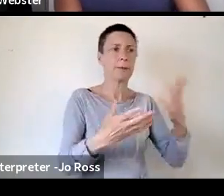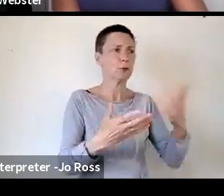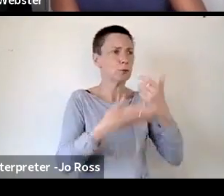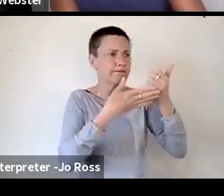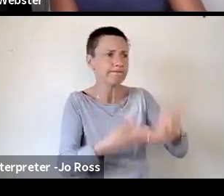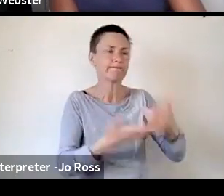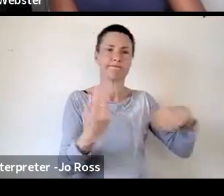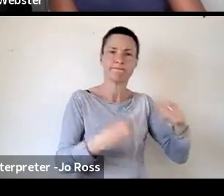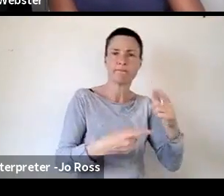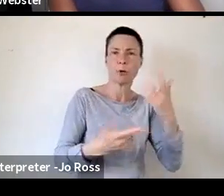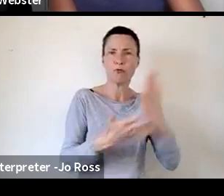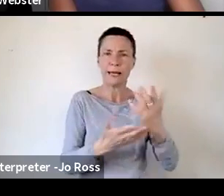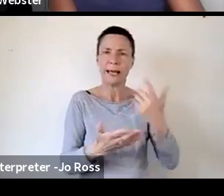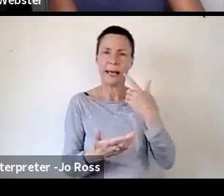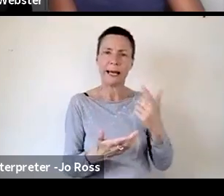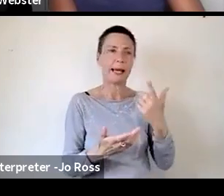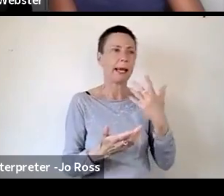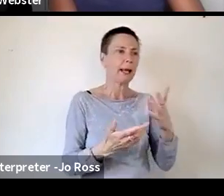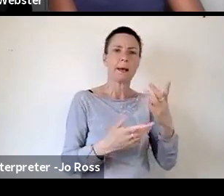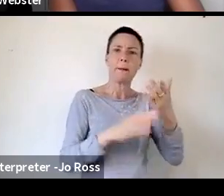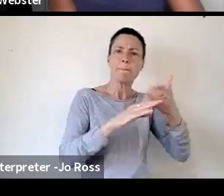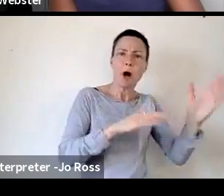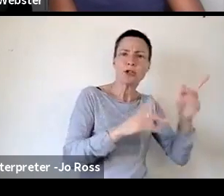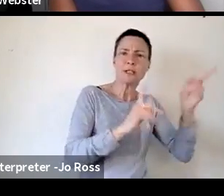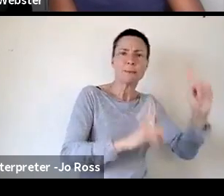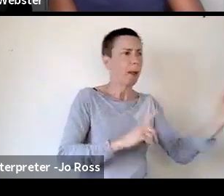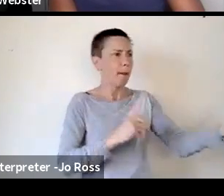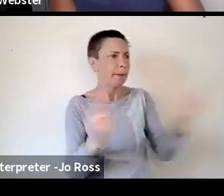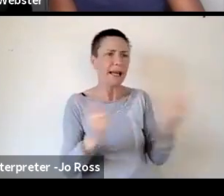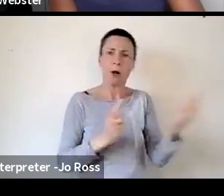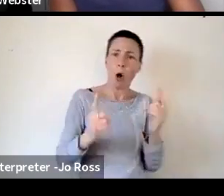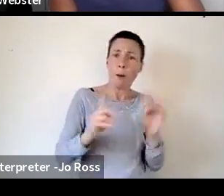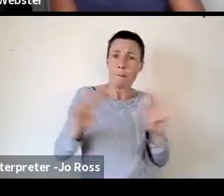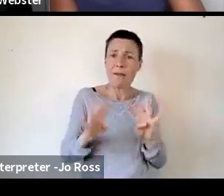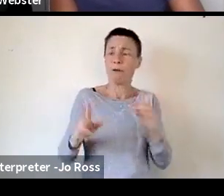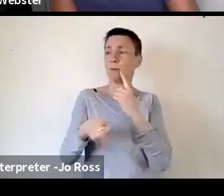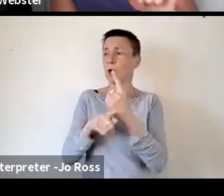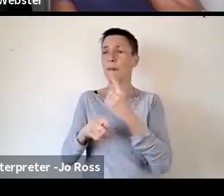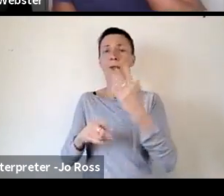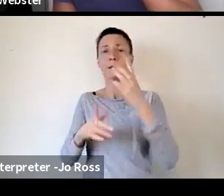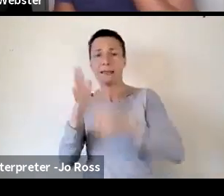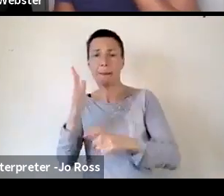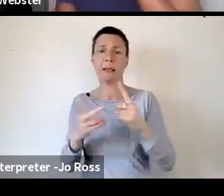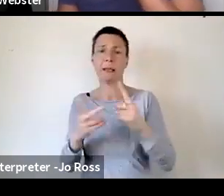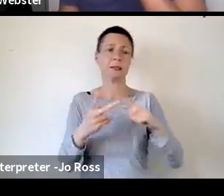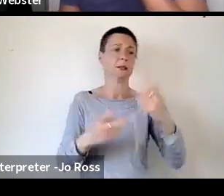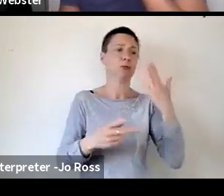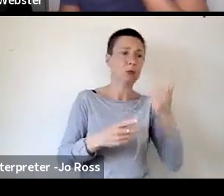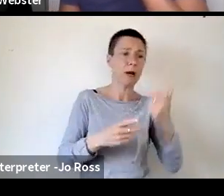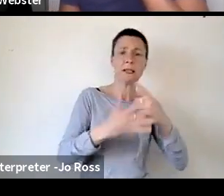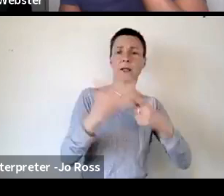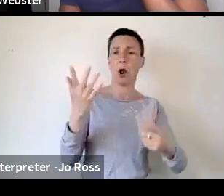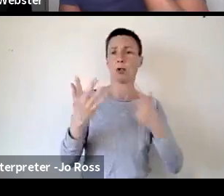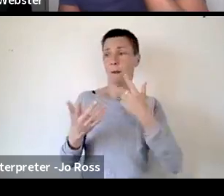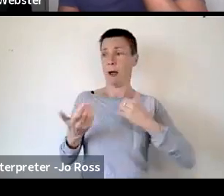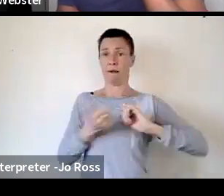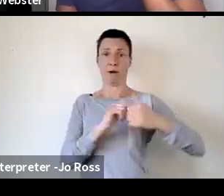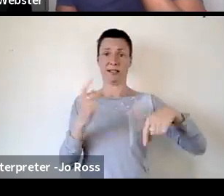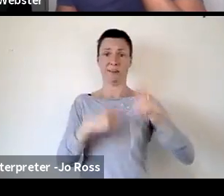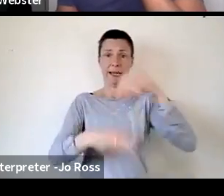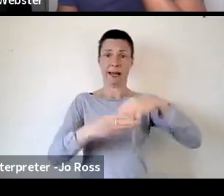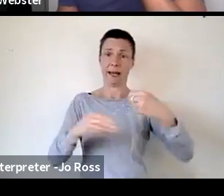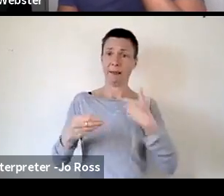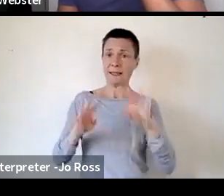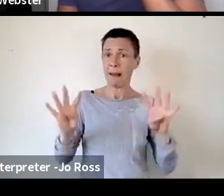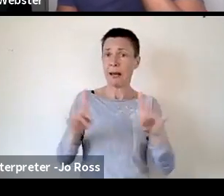to really put marginalized people on the platform. I know you did a session about disability, about race. A lot of friends of mine have done these